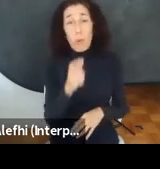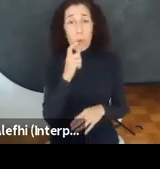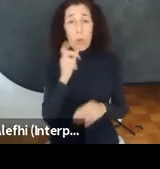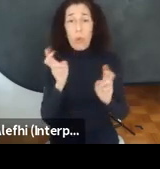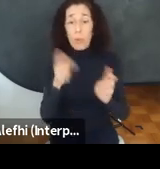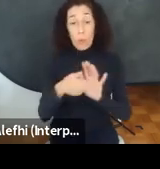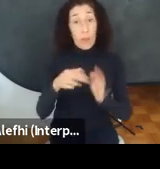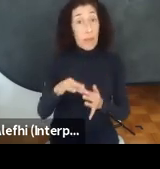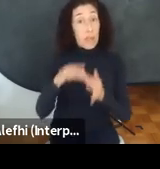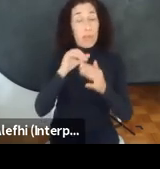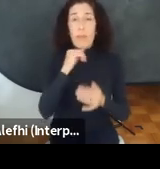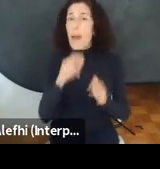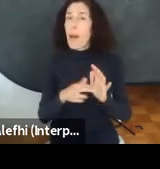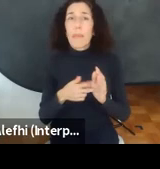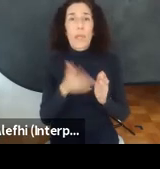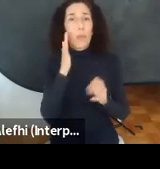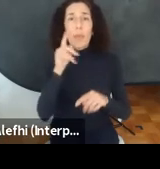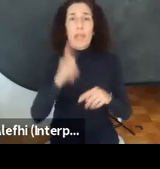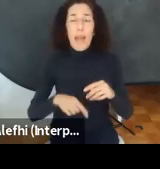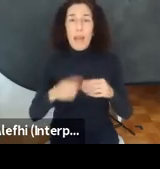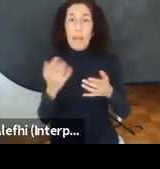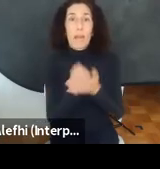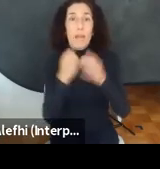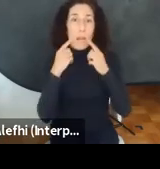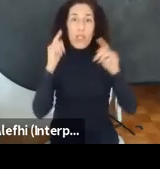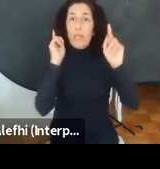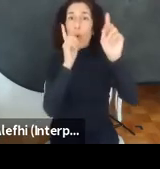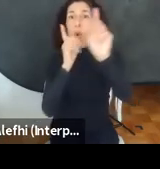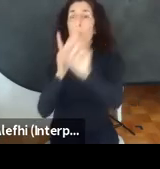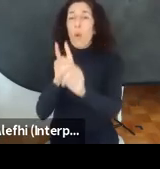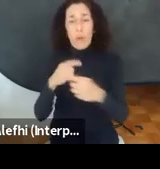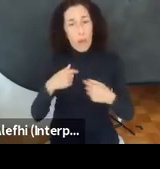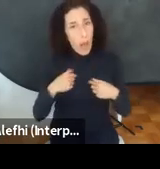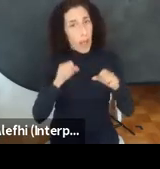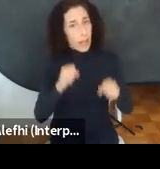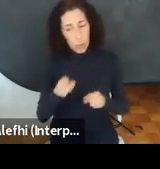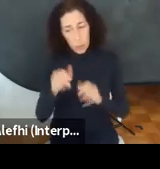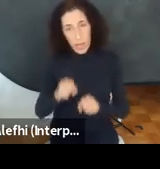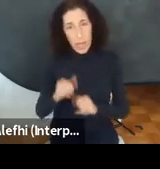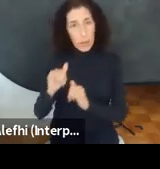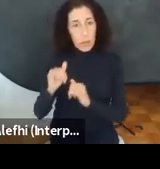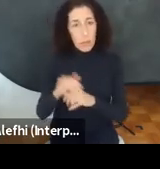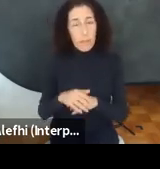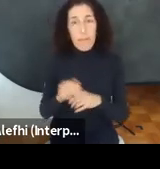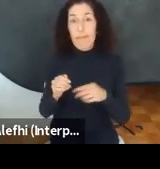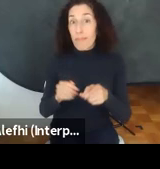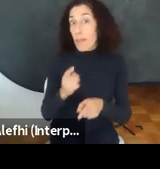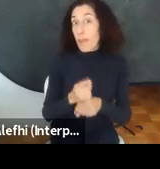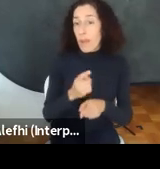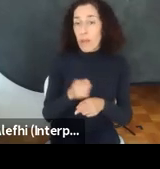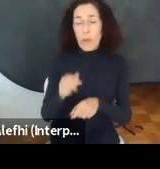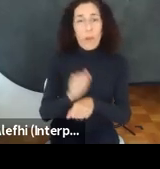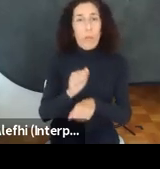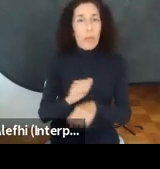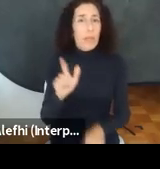goals. Right. Take a look at what I've done. You can do the same. Yeah. And folks should know the library that you've worked at for so many years is the Martin Luther